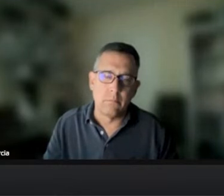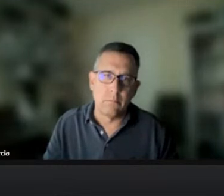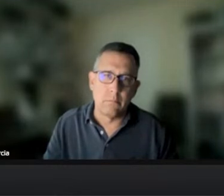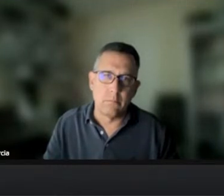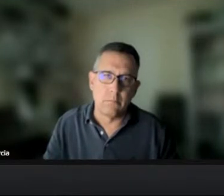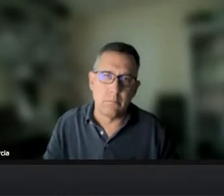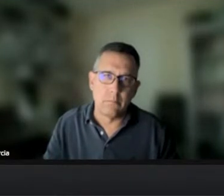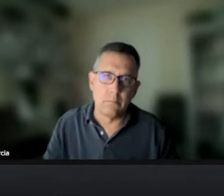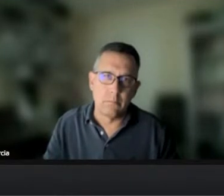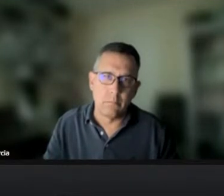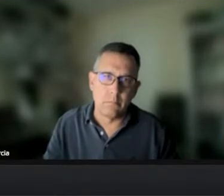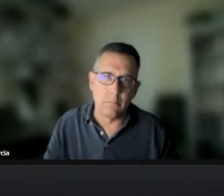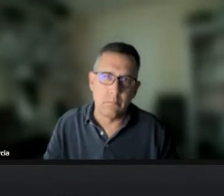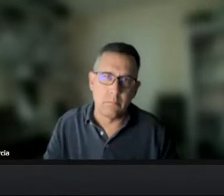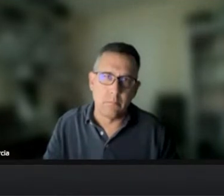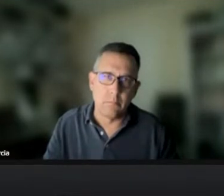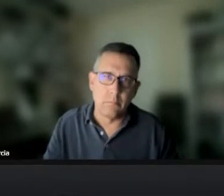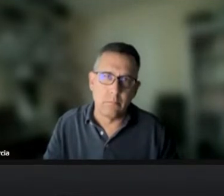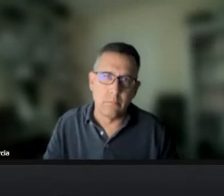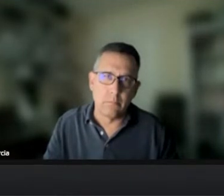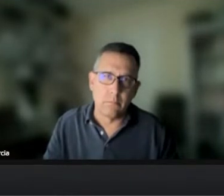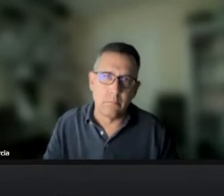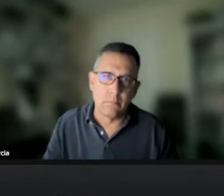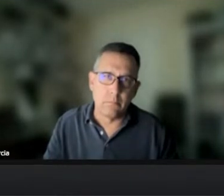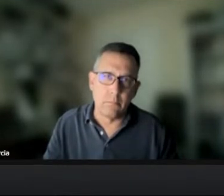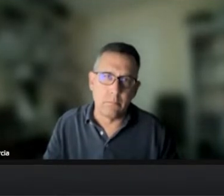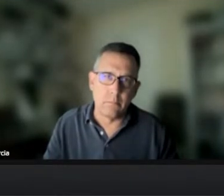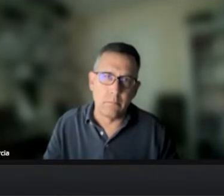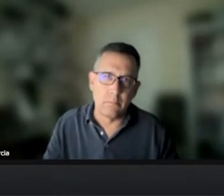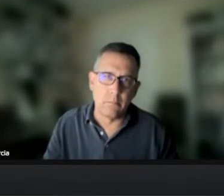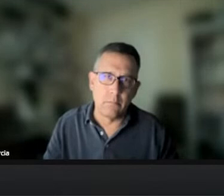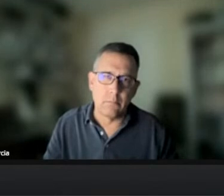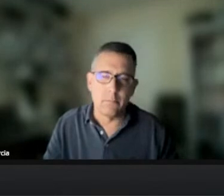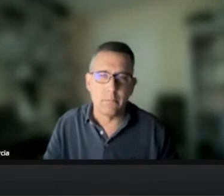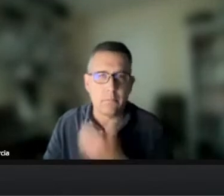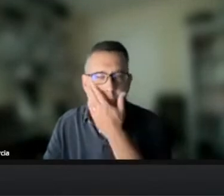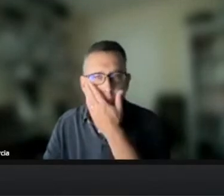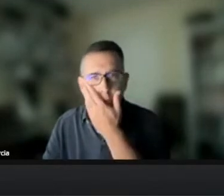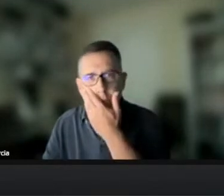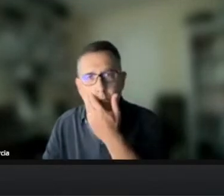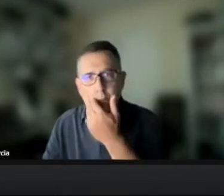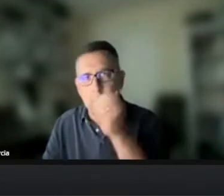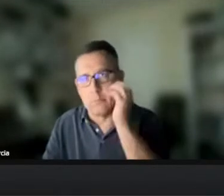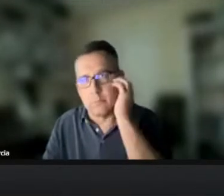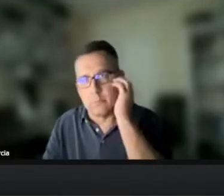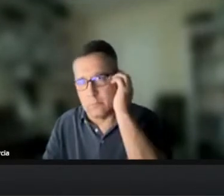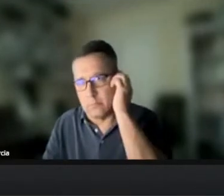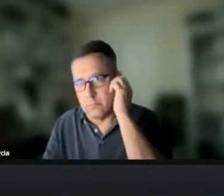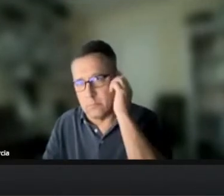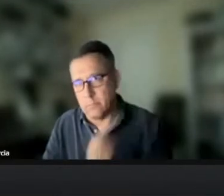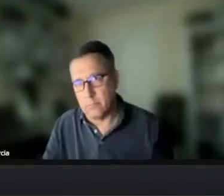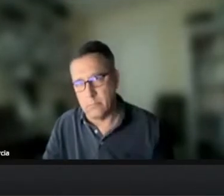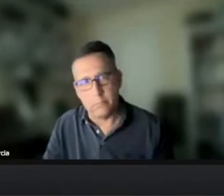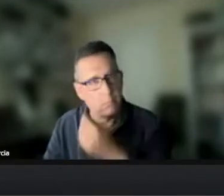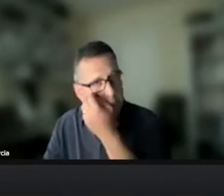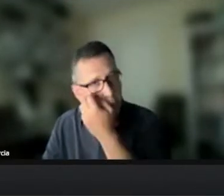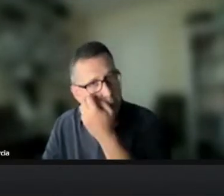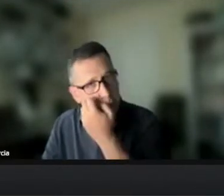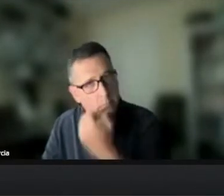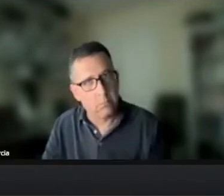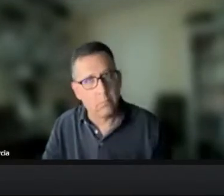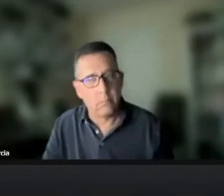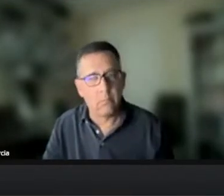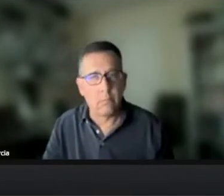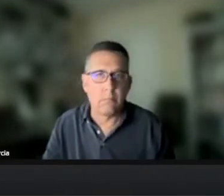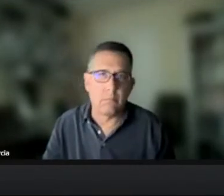trustee could make a motion to amend the resolution with specifics, and then see if that gets a second. And